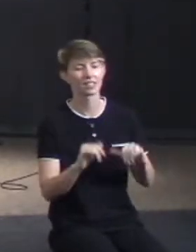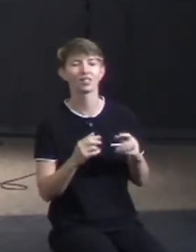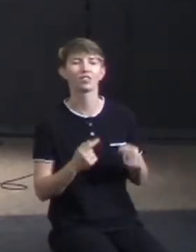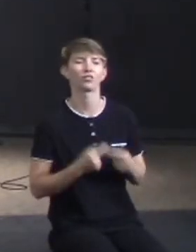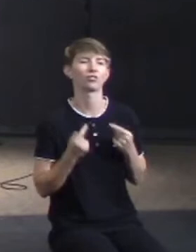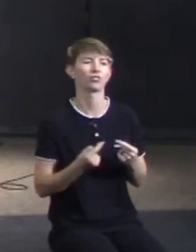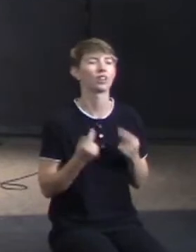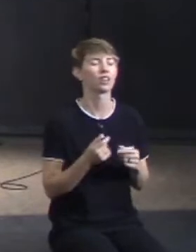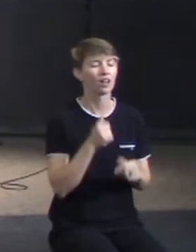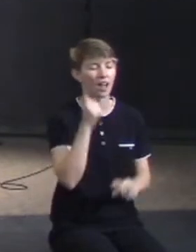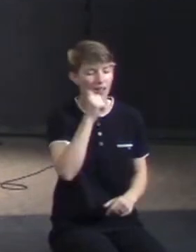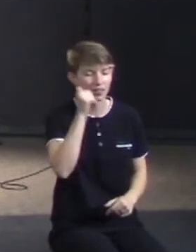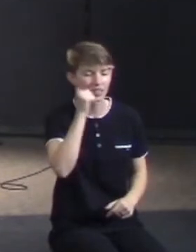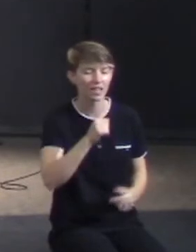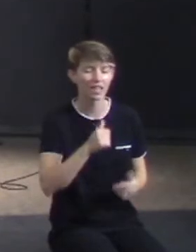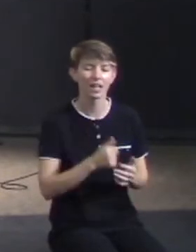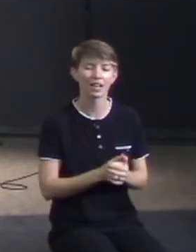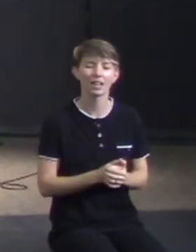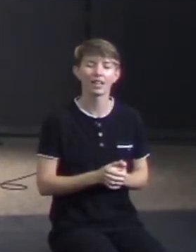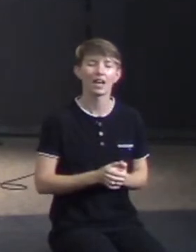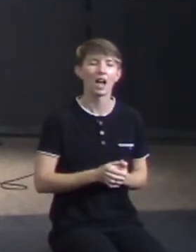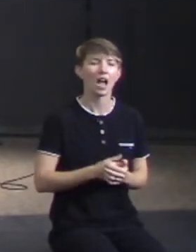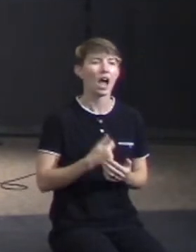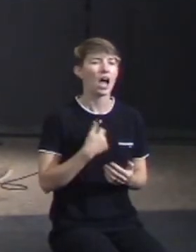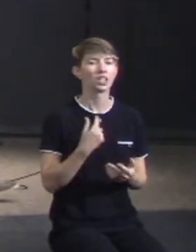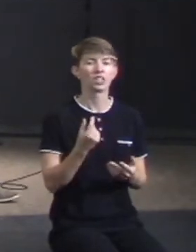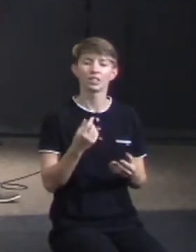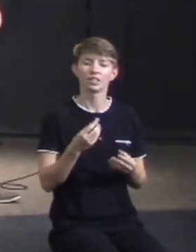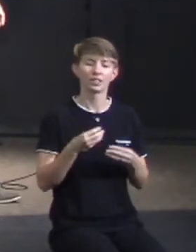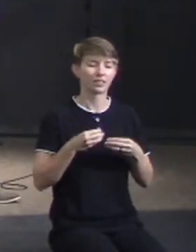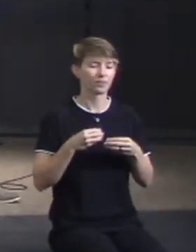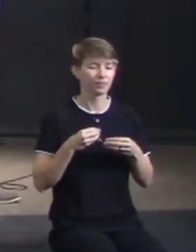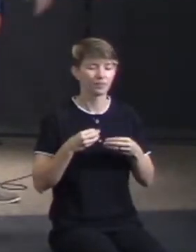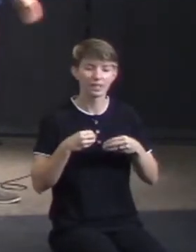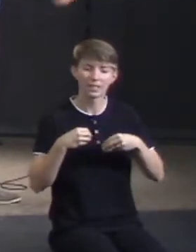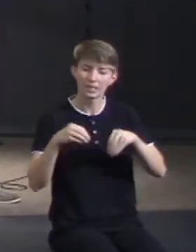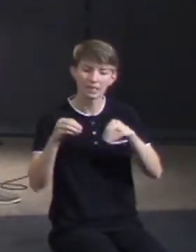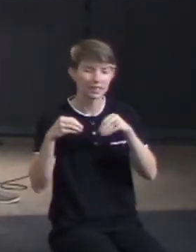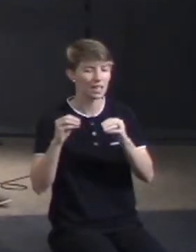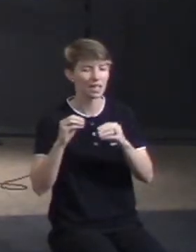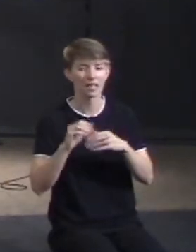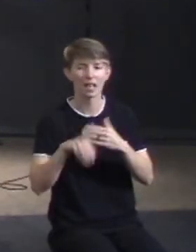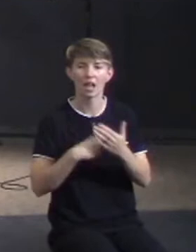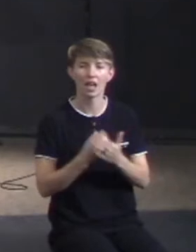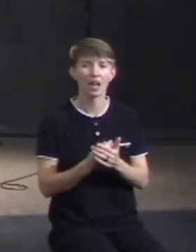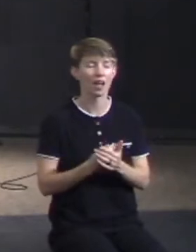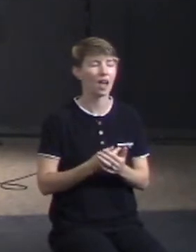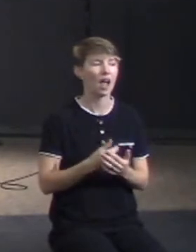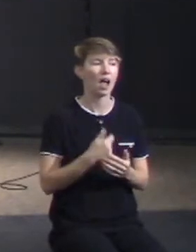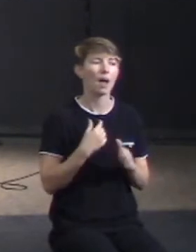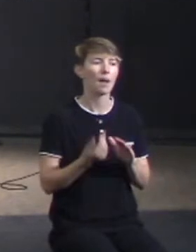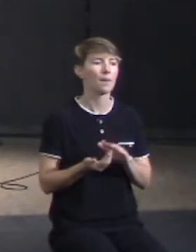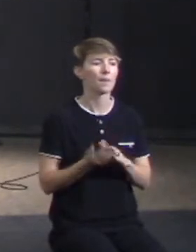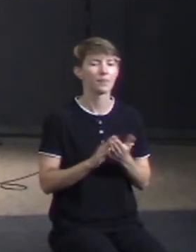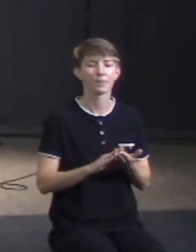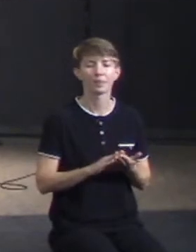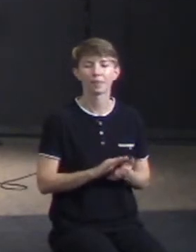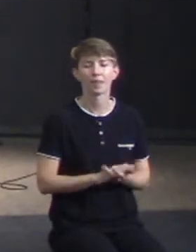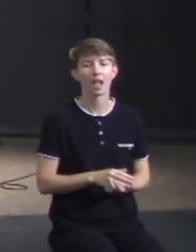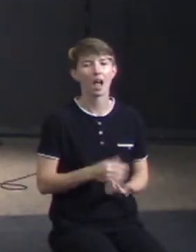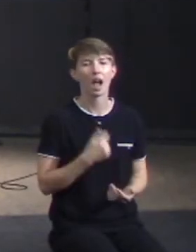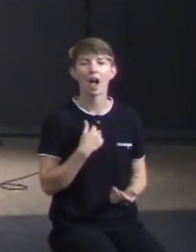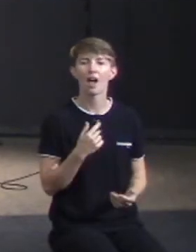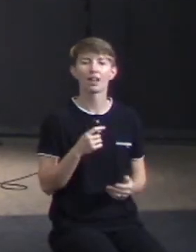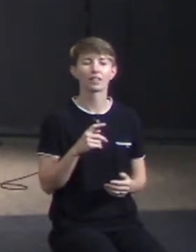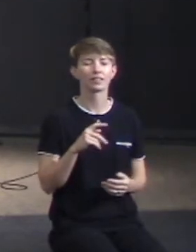pot. I know what I'll do. I'll just sell out. I'll become Rome's stooge. I will just say, I'll tax